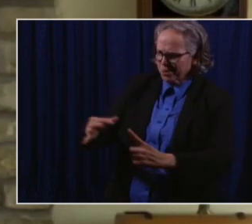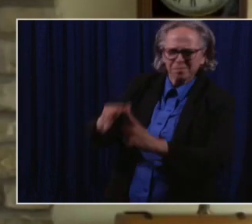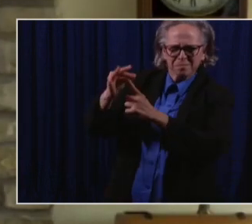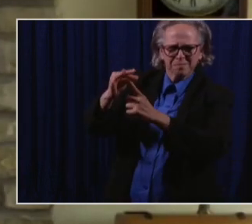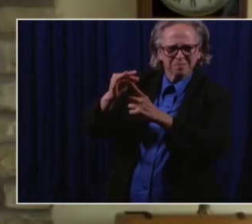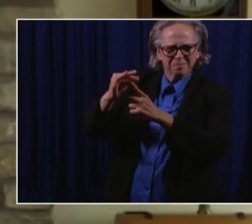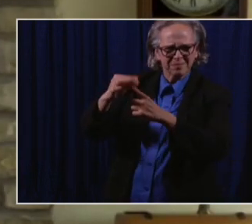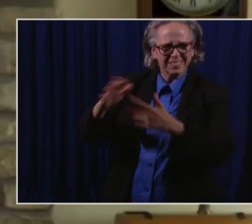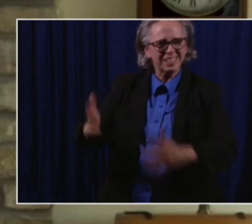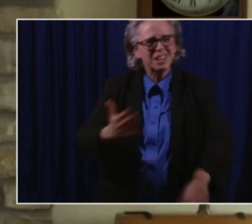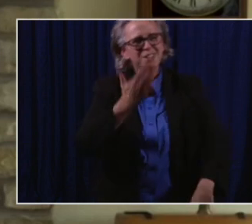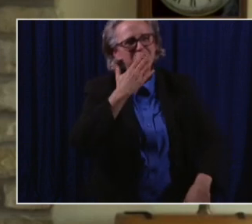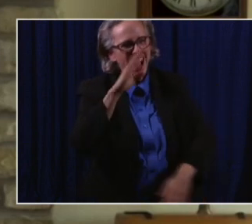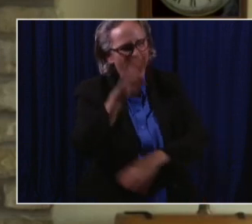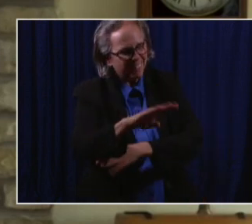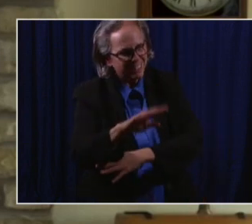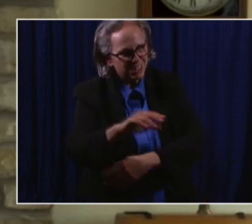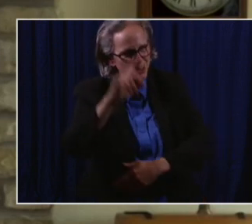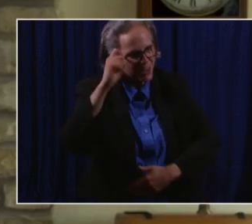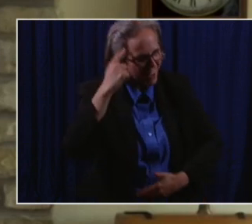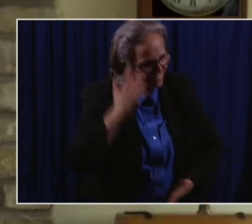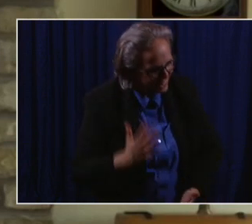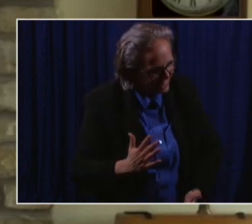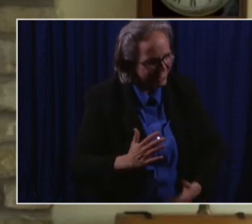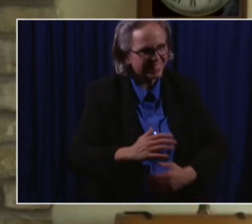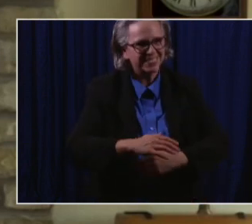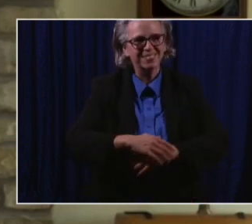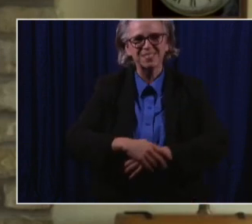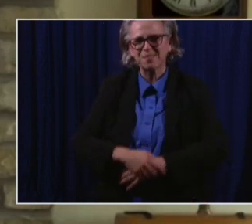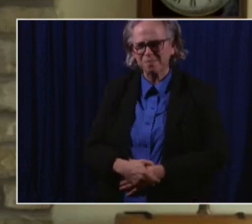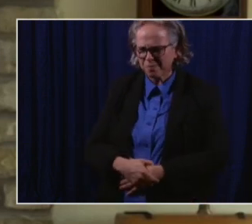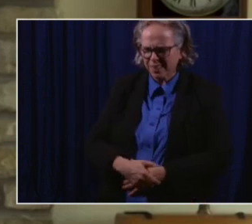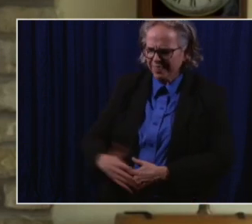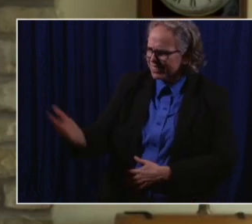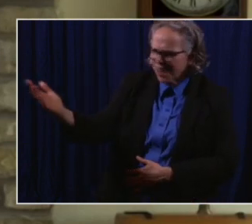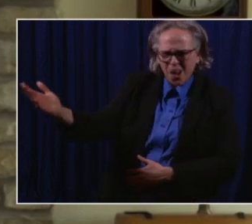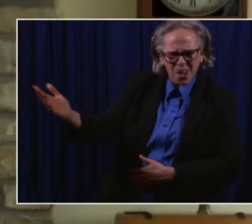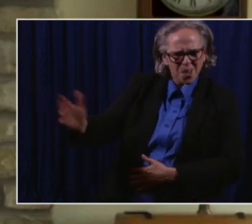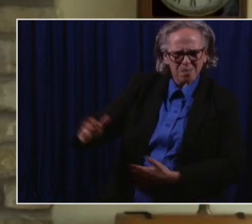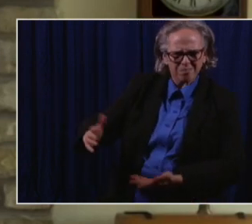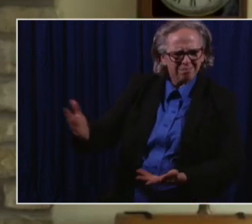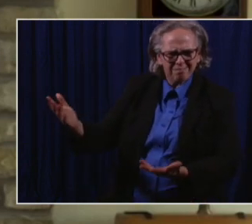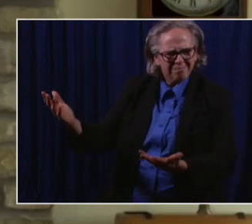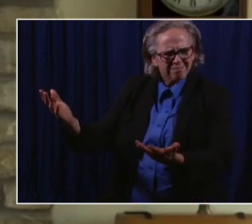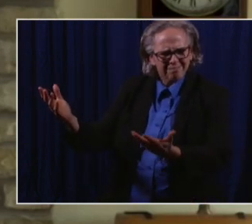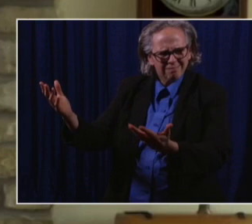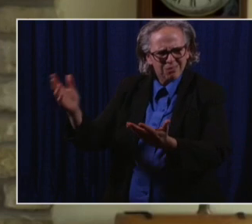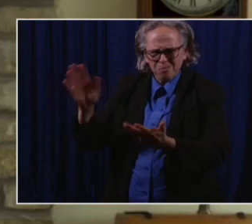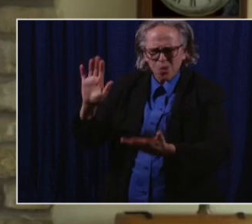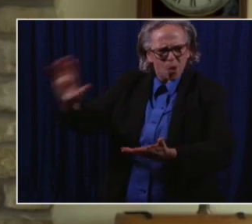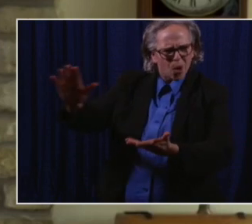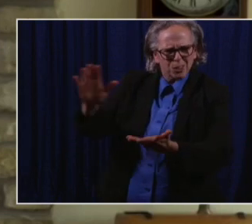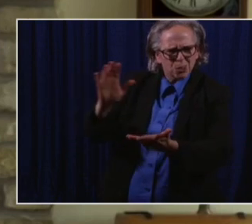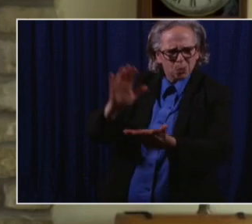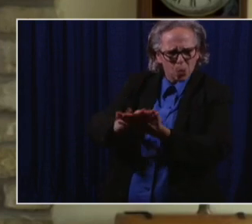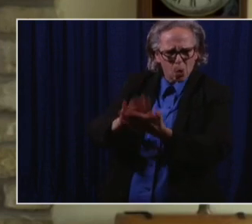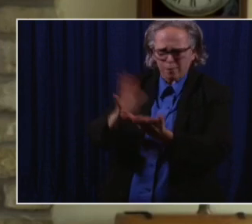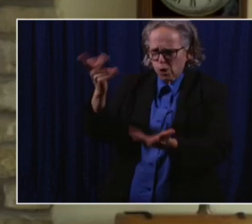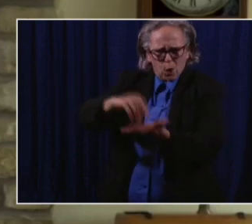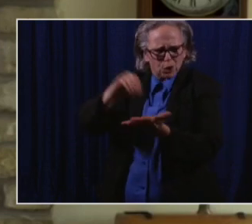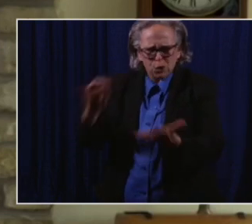Governor DeWine. To young people. Tell us a little bit about what school looks like for your students this year.